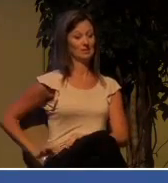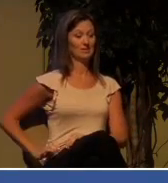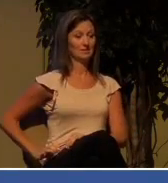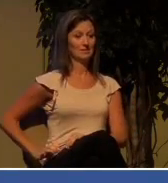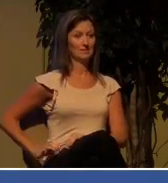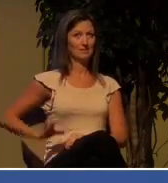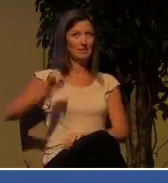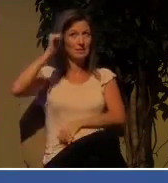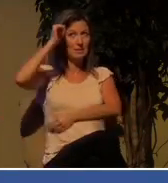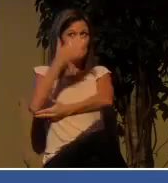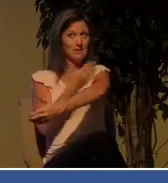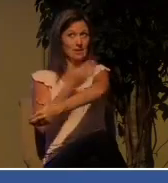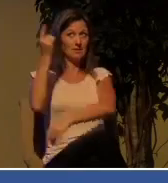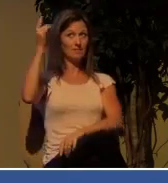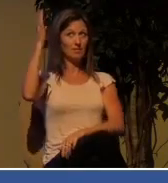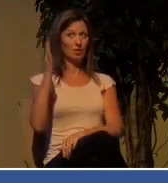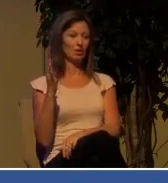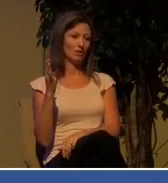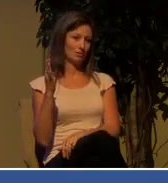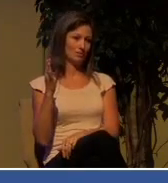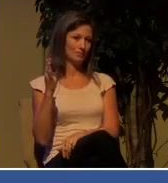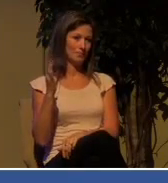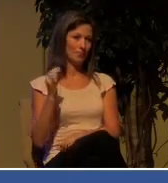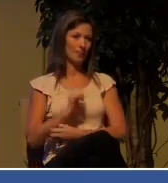the Son of God.